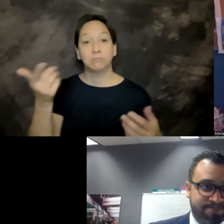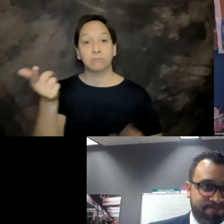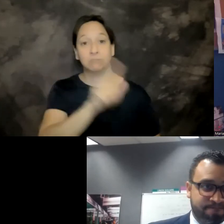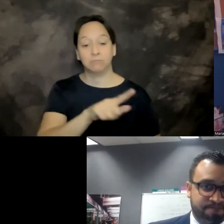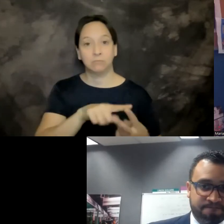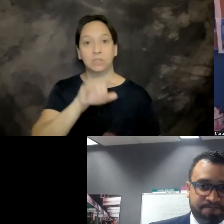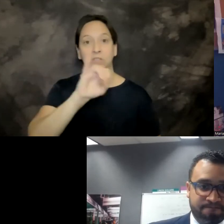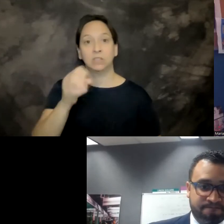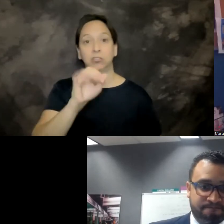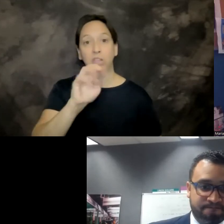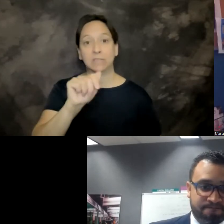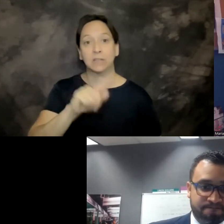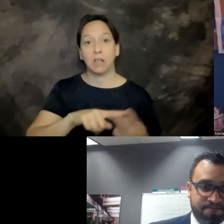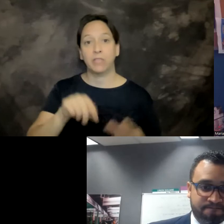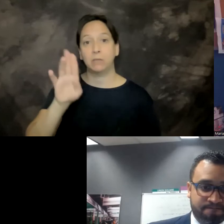Brenda.